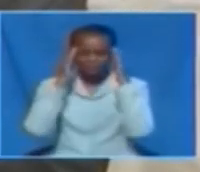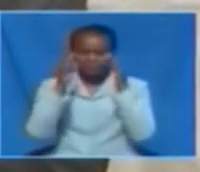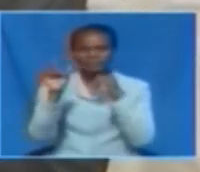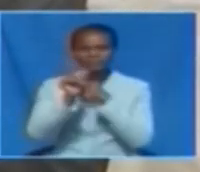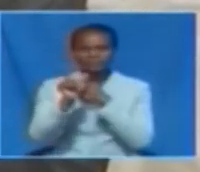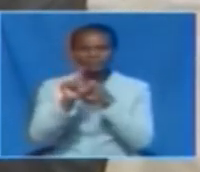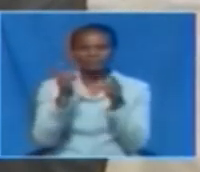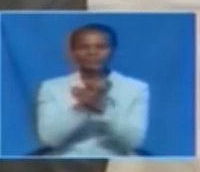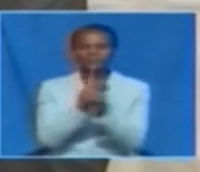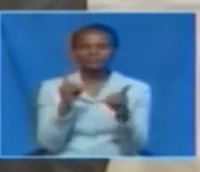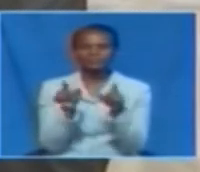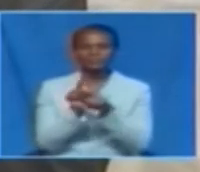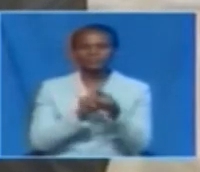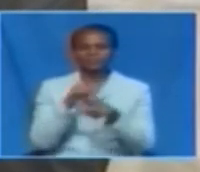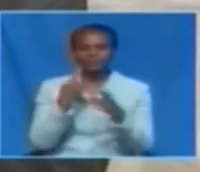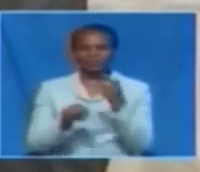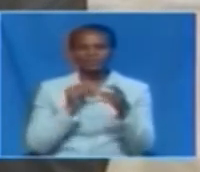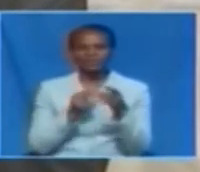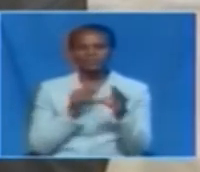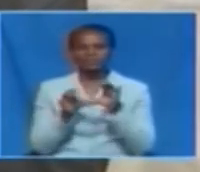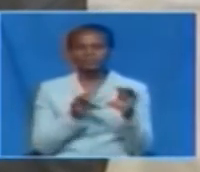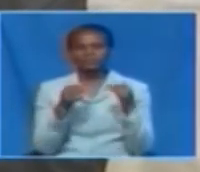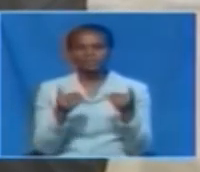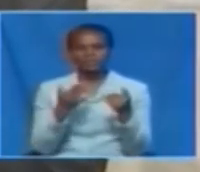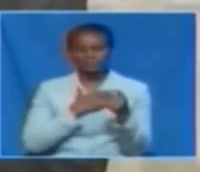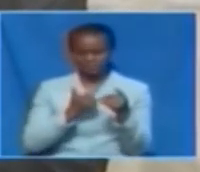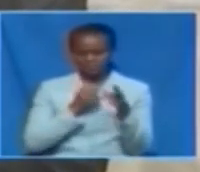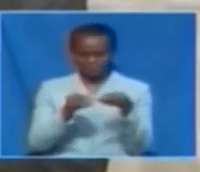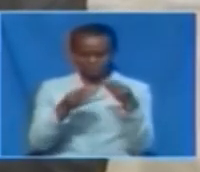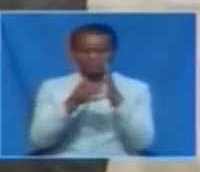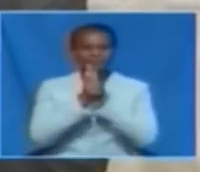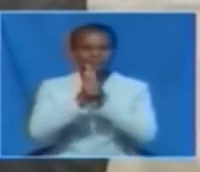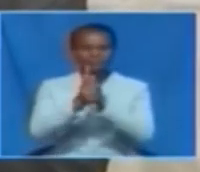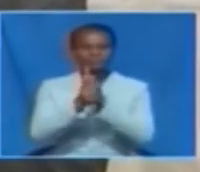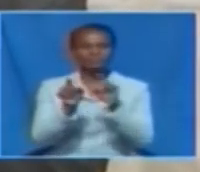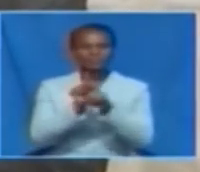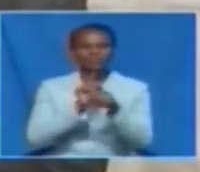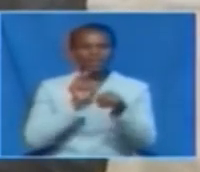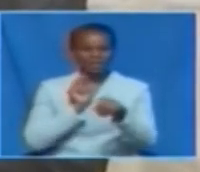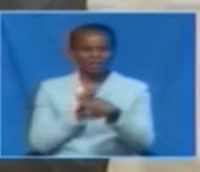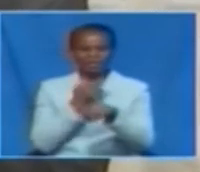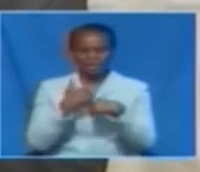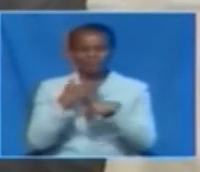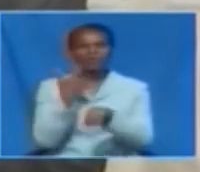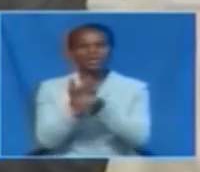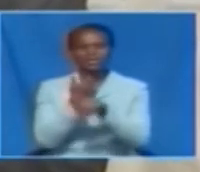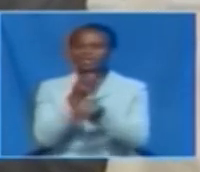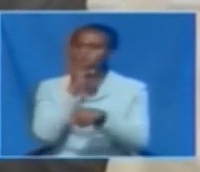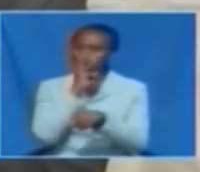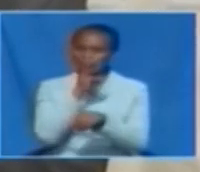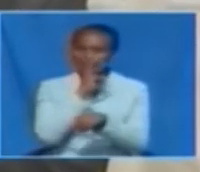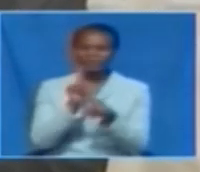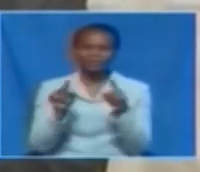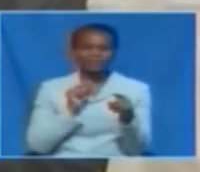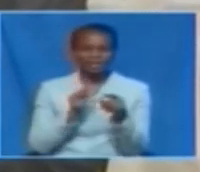multi-party democracy. And this is what we're doing at the moment. I'm delivering leadership. We have gone through turbulent waters, but we are here because we